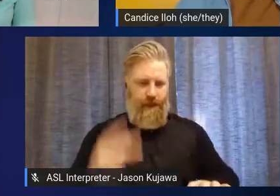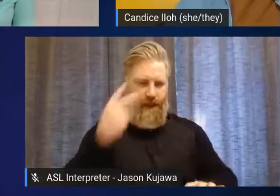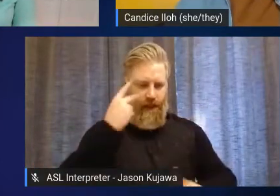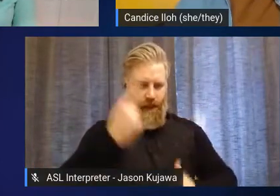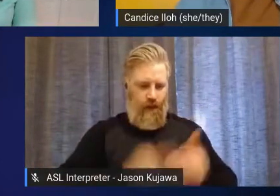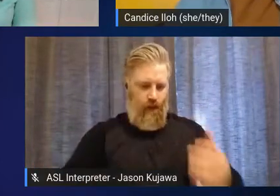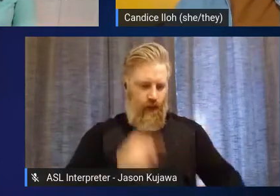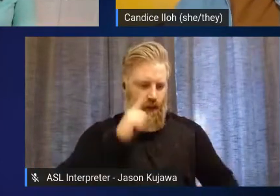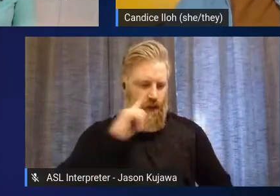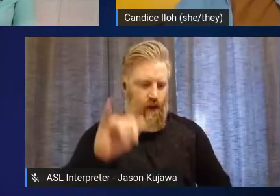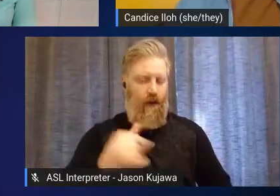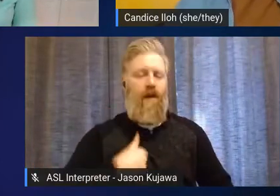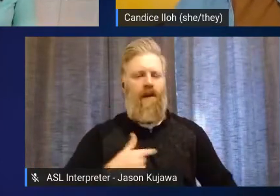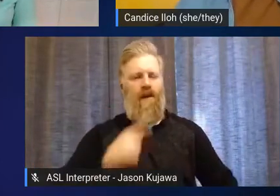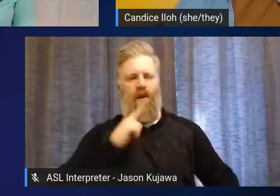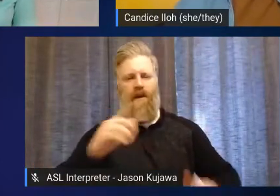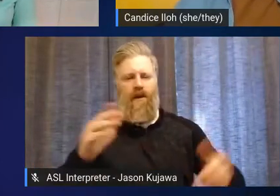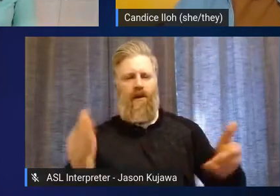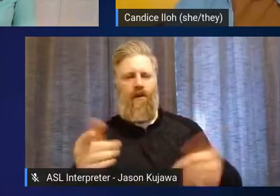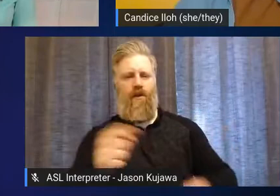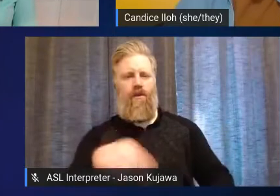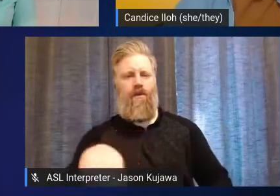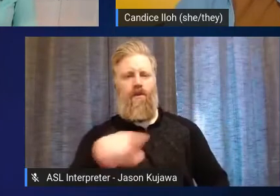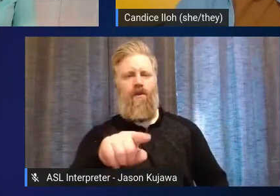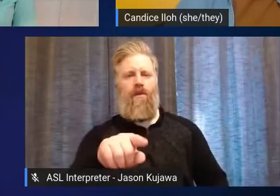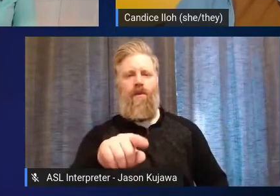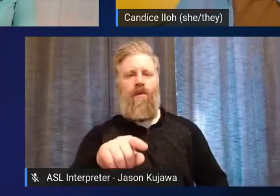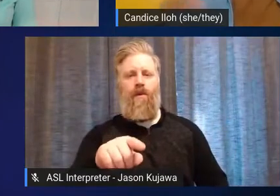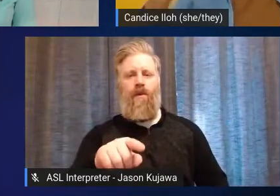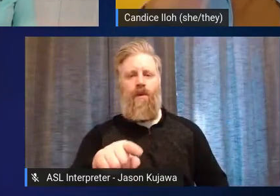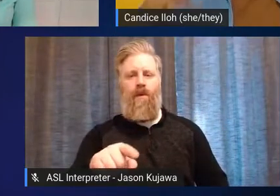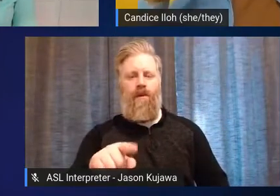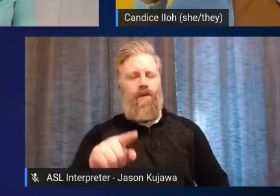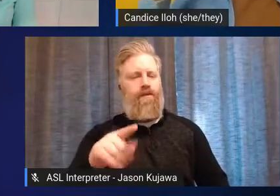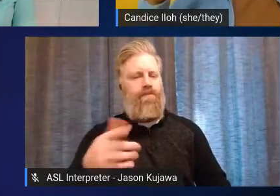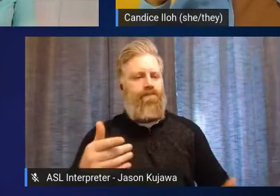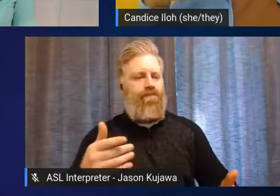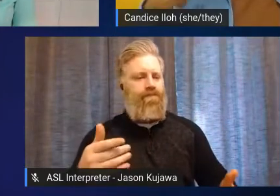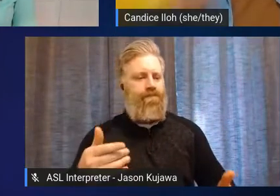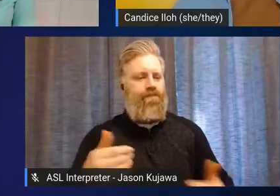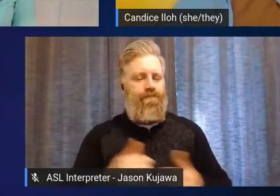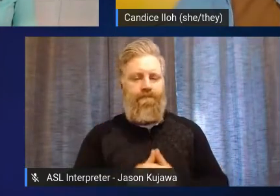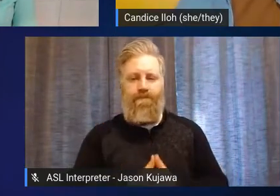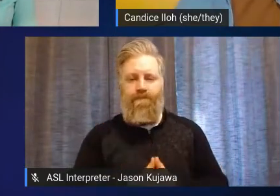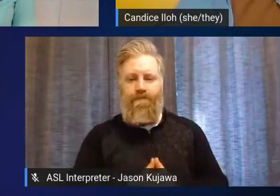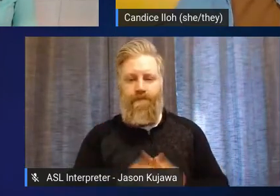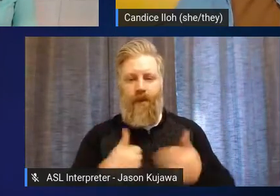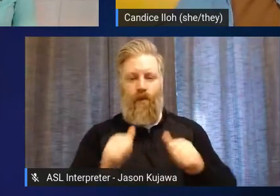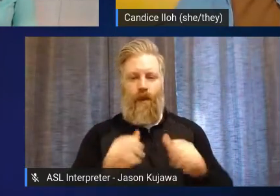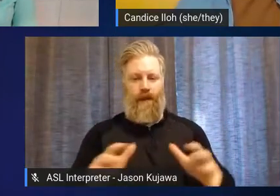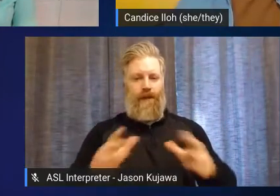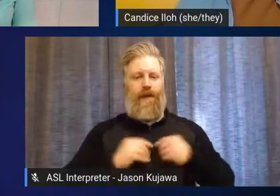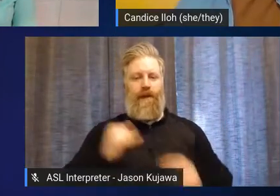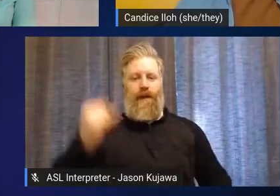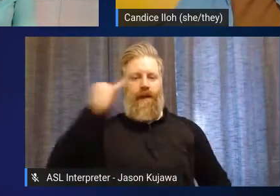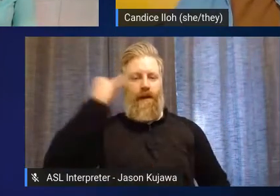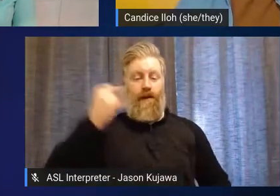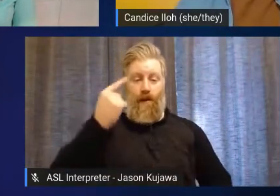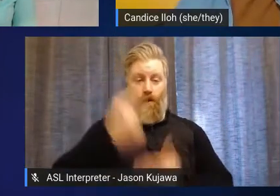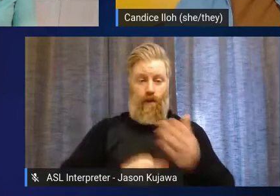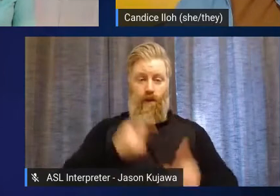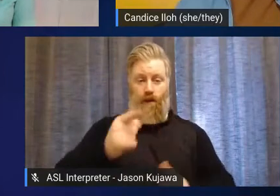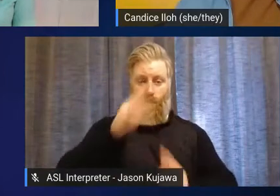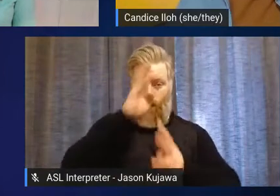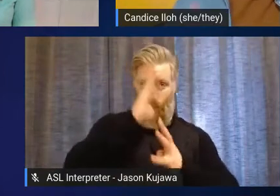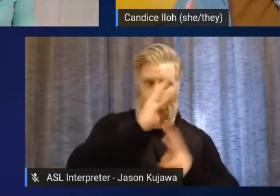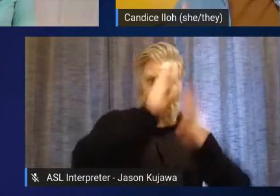just really encourage you to just believe, like try to accept the idea that what you create and